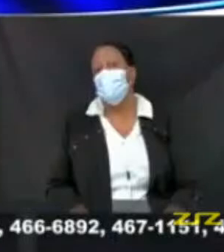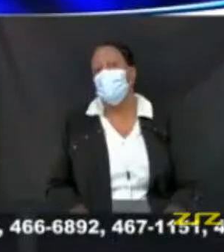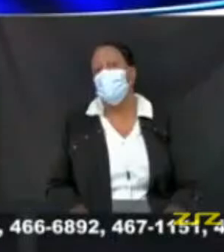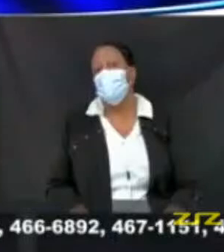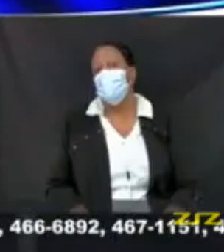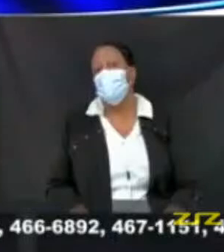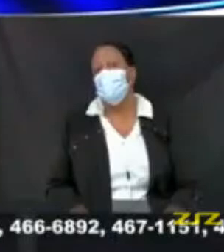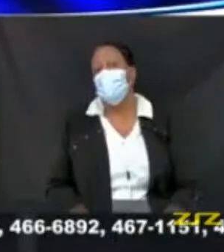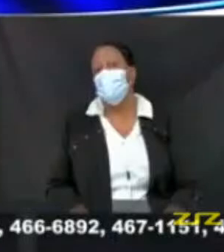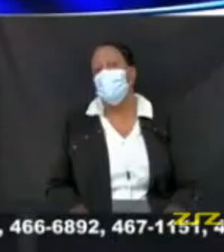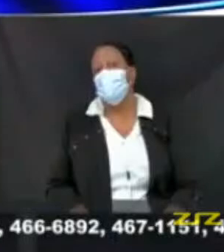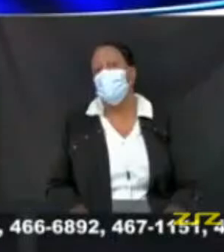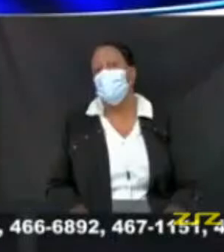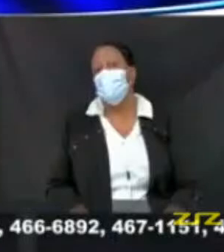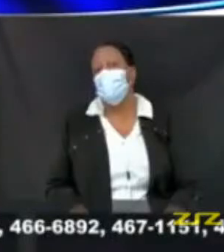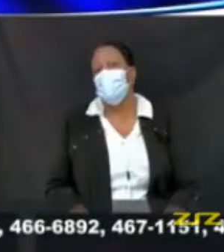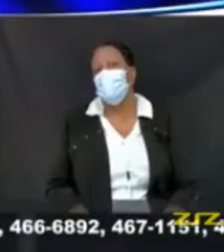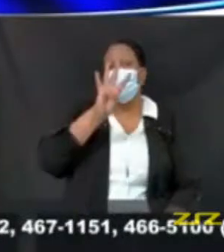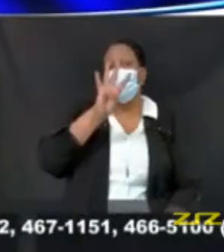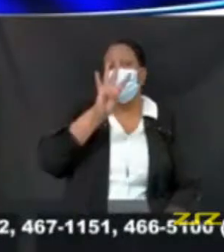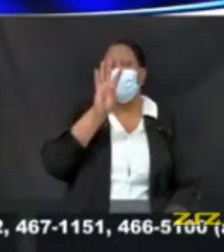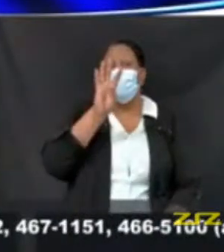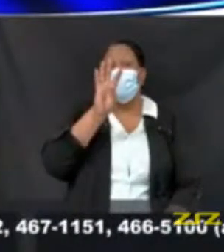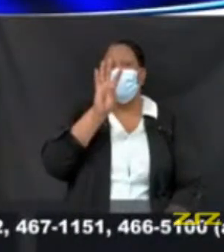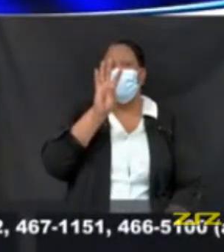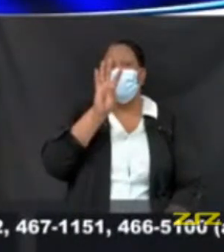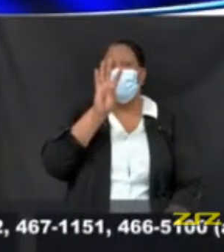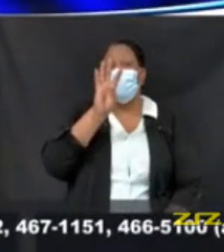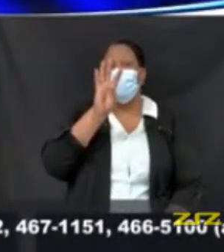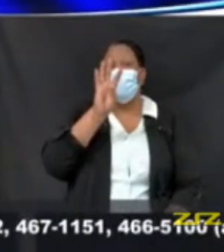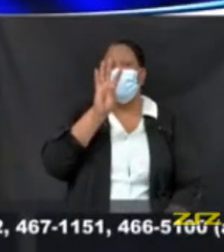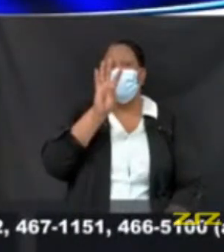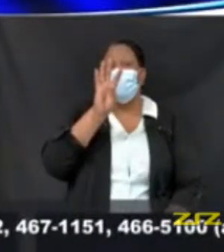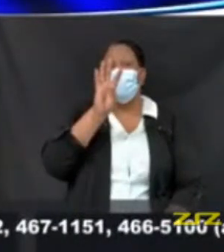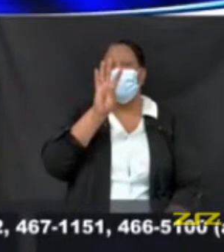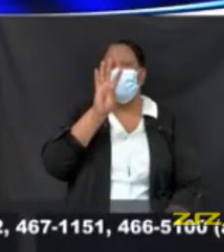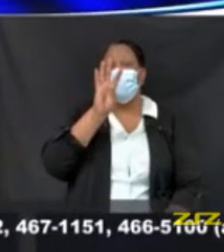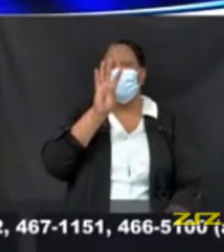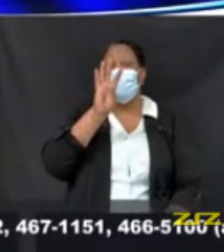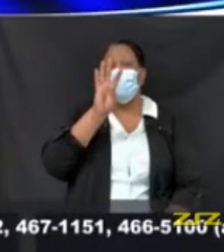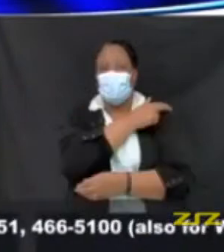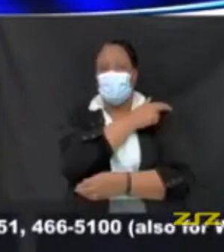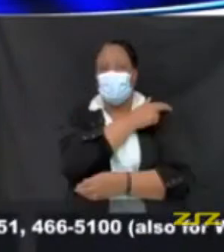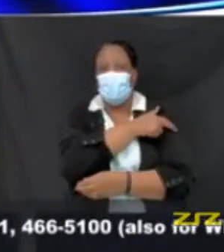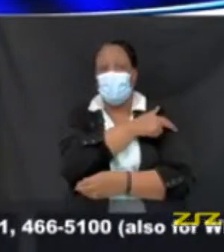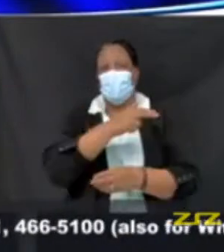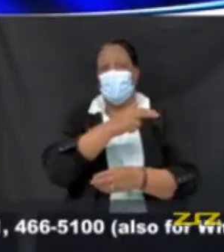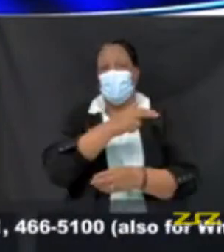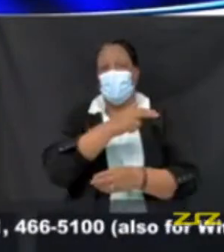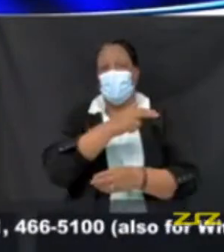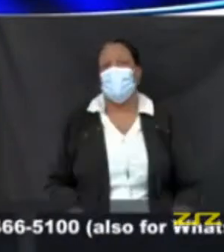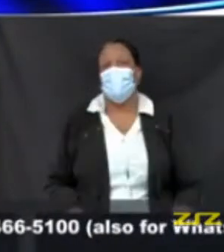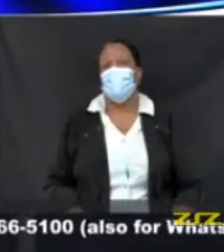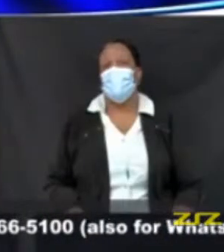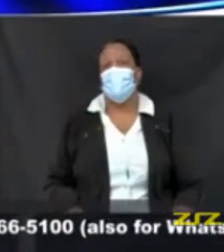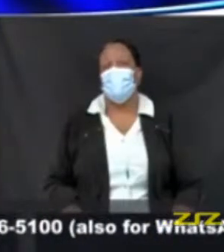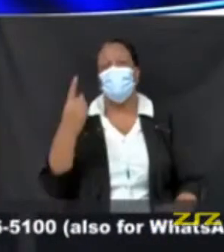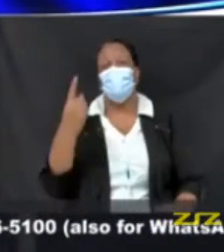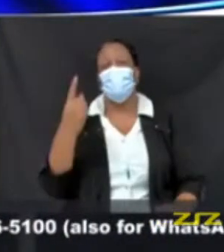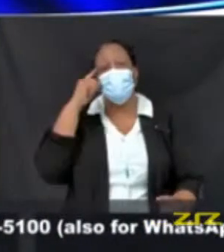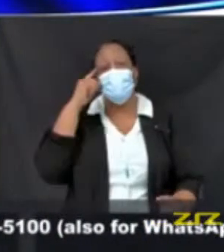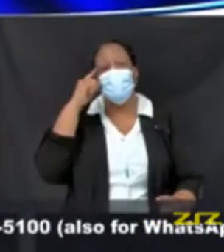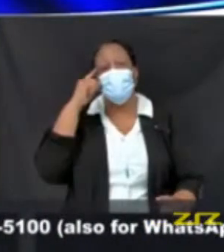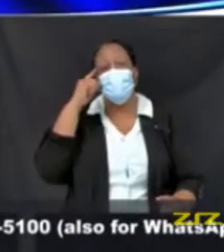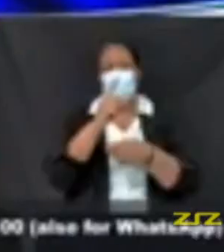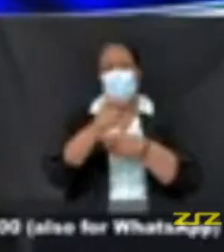This week, we also have had the opportunity to conduct a 4-day